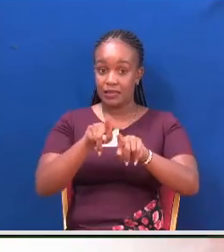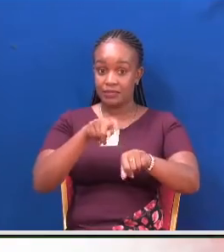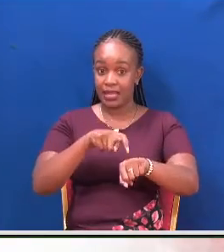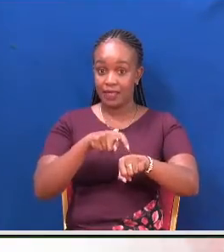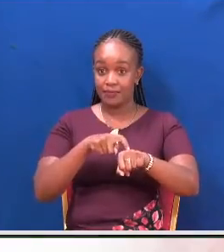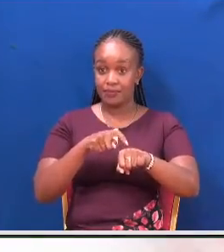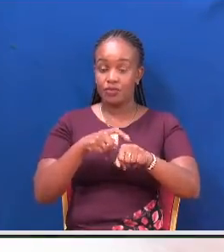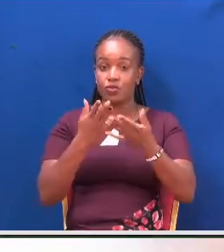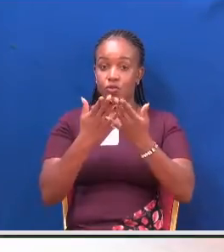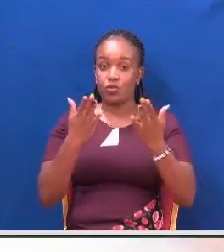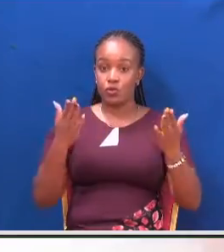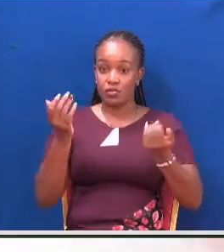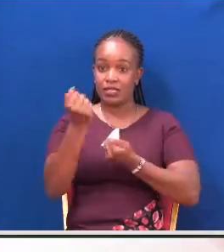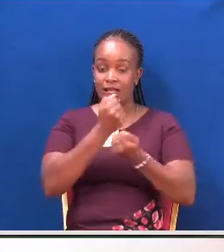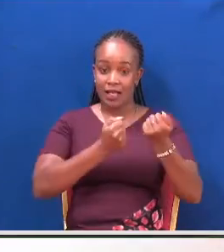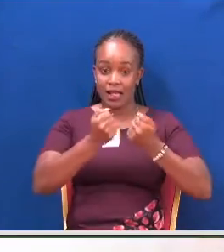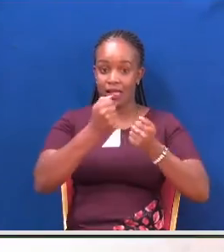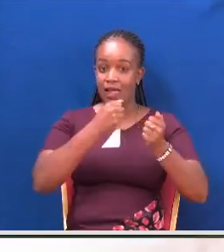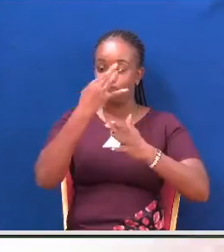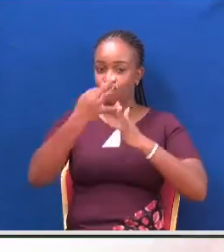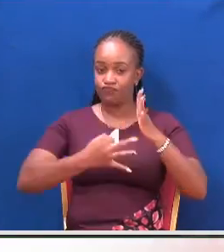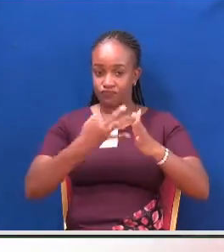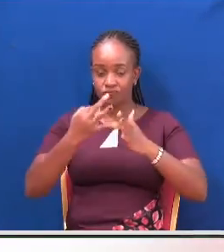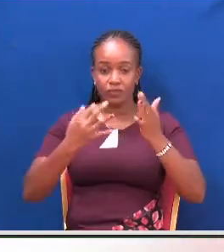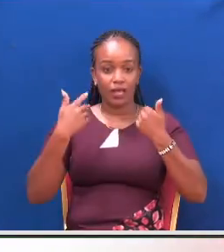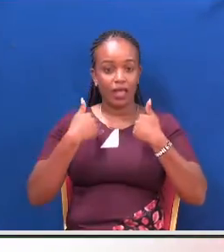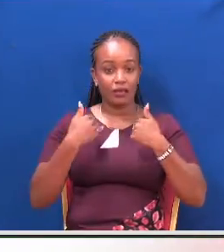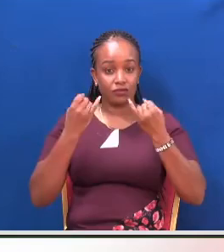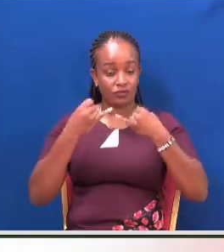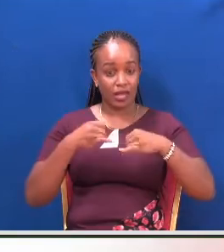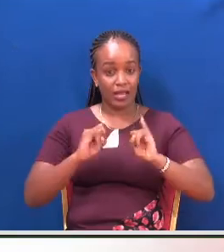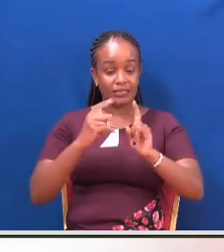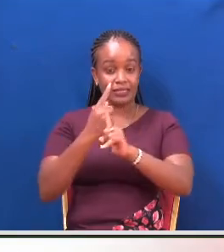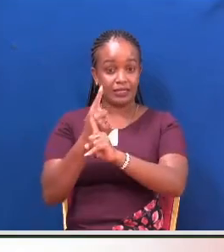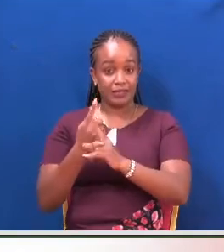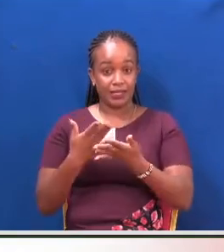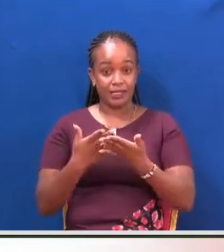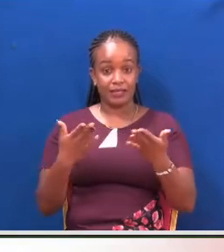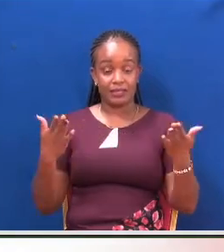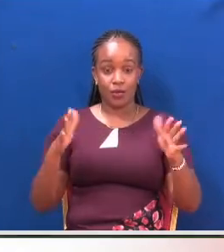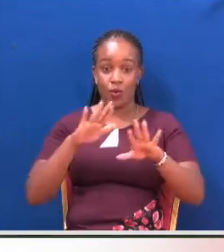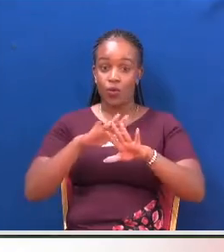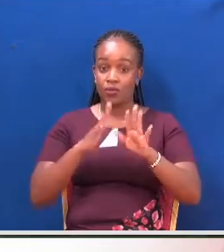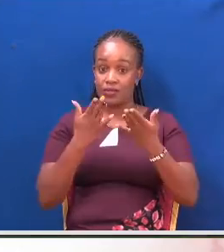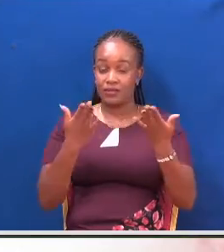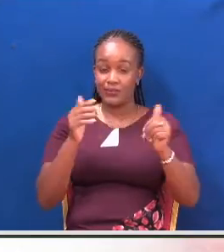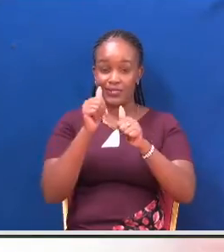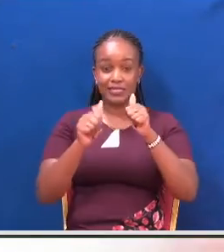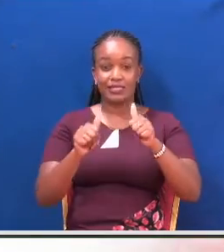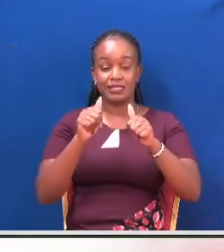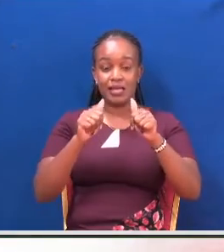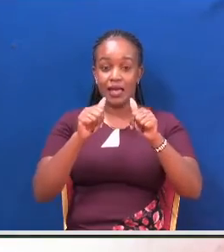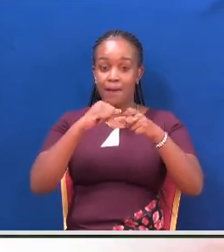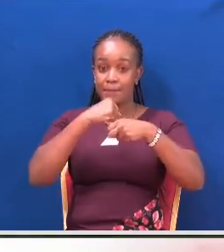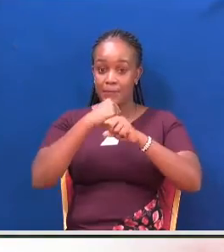is emphasizing on the IoT or Internet of Things startups. IoT are things or objects that are embedded with